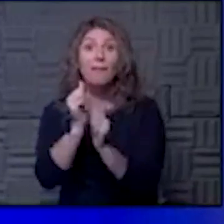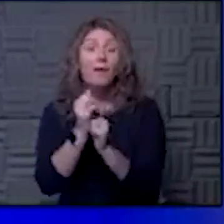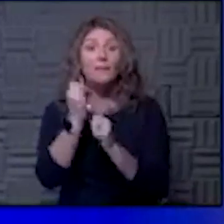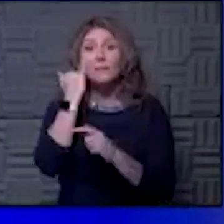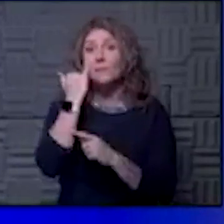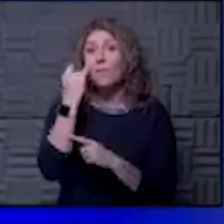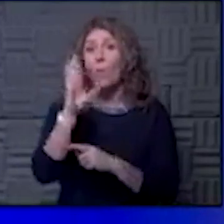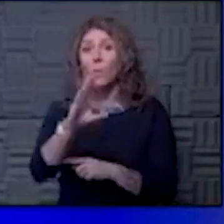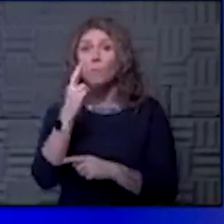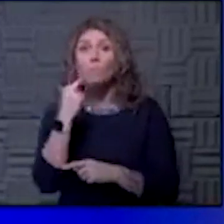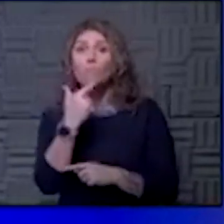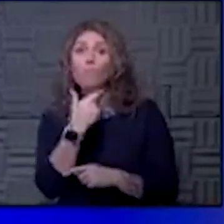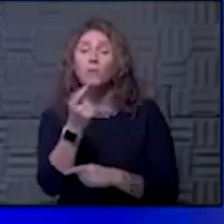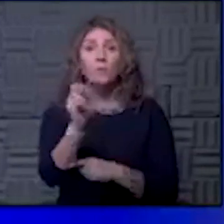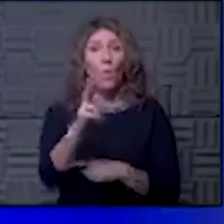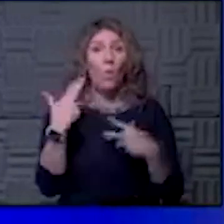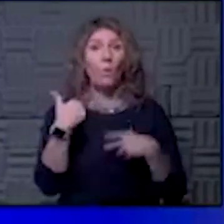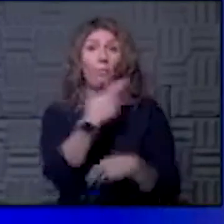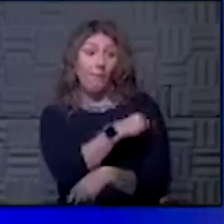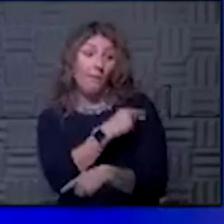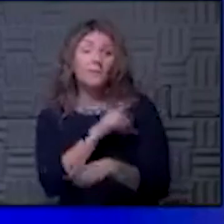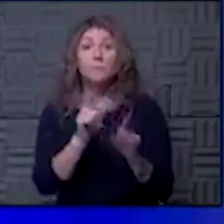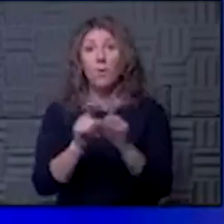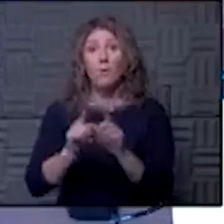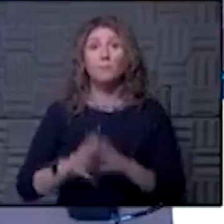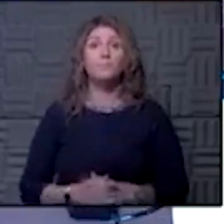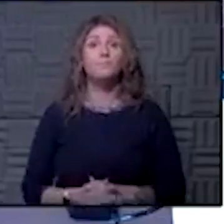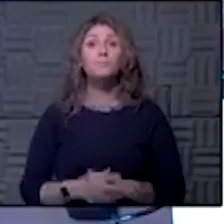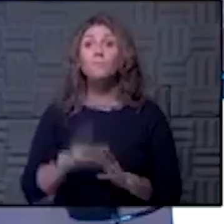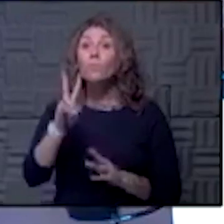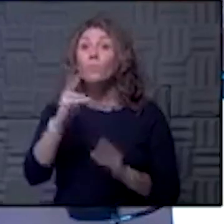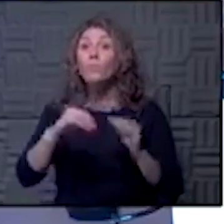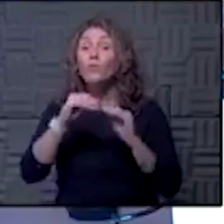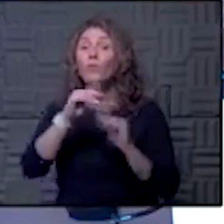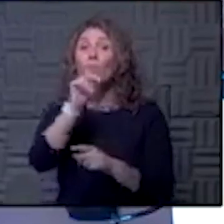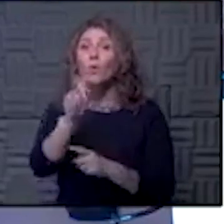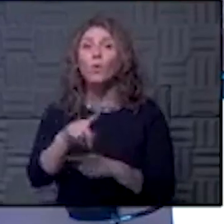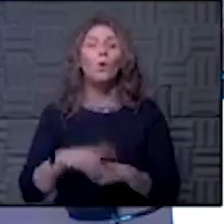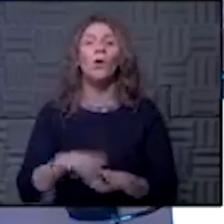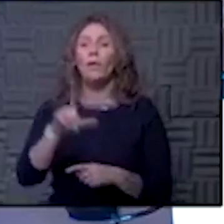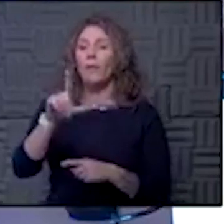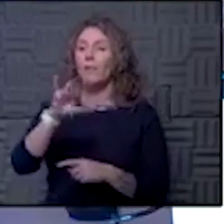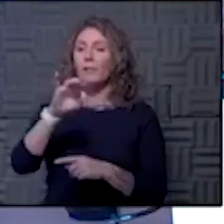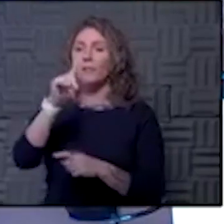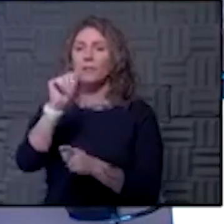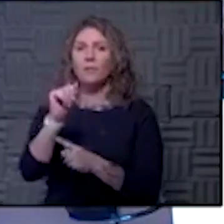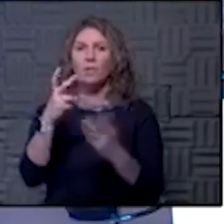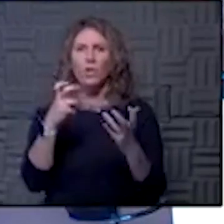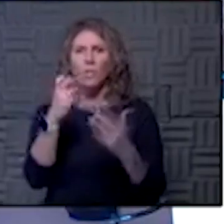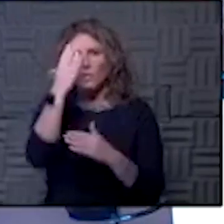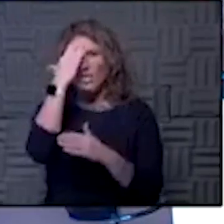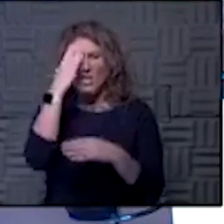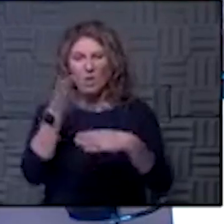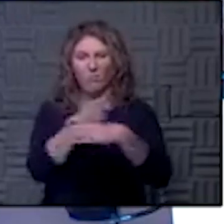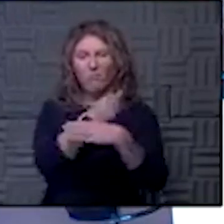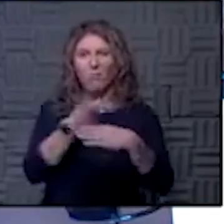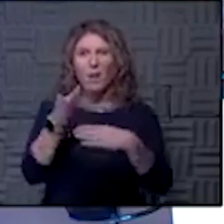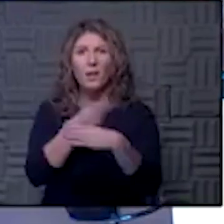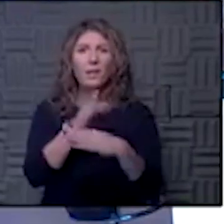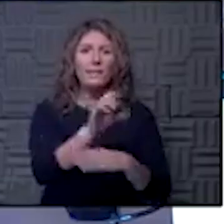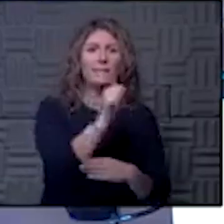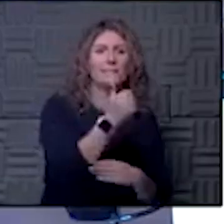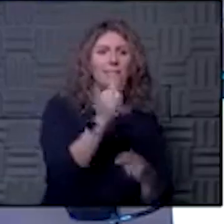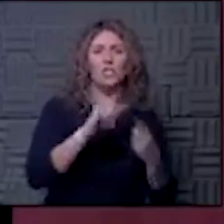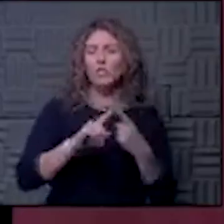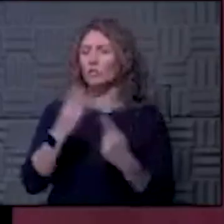for your restaurant or for the hospital. All right, 2 more questions, Jill. All right, Linda wants to know, why do you give ranges of 10 to 14 or 5